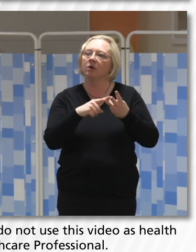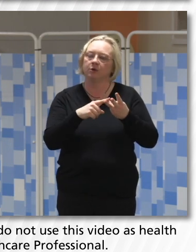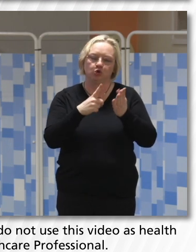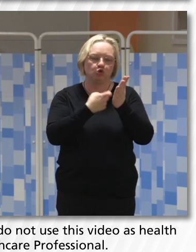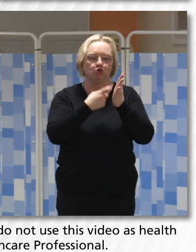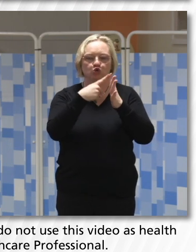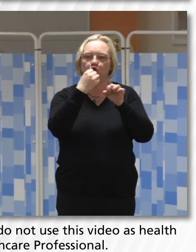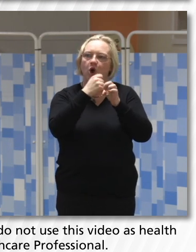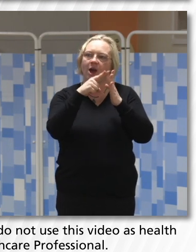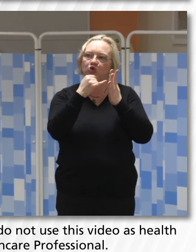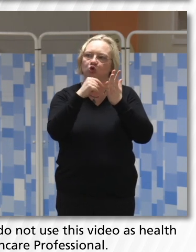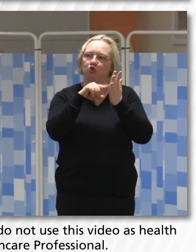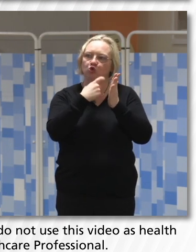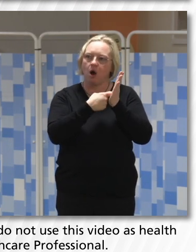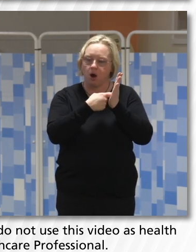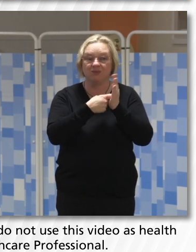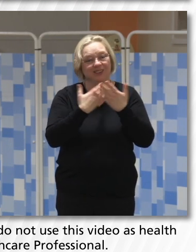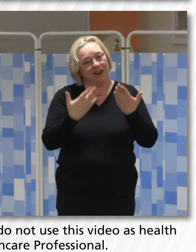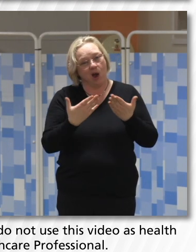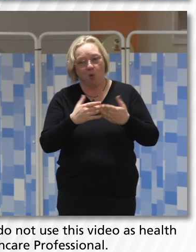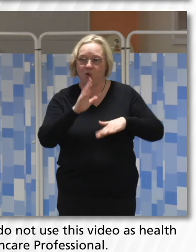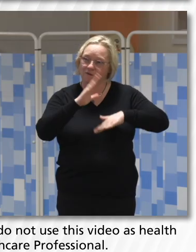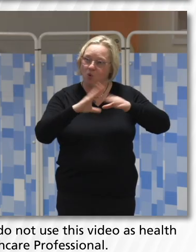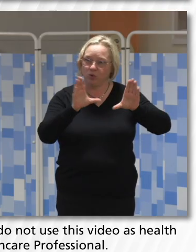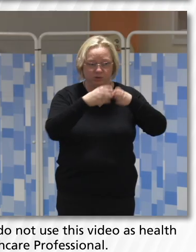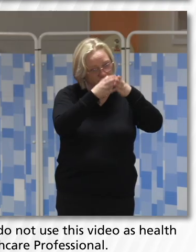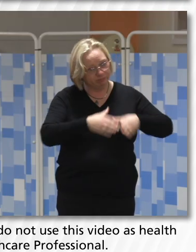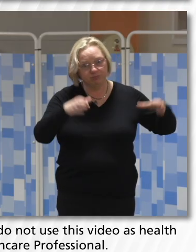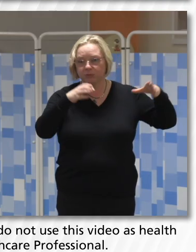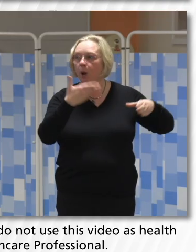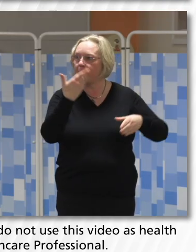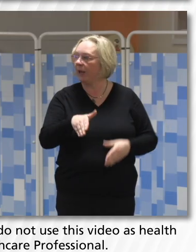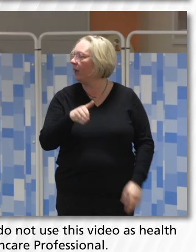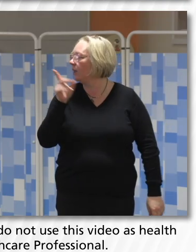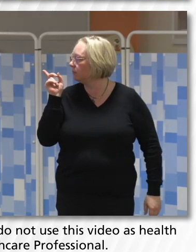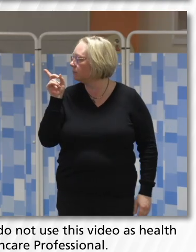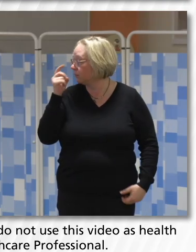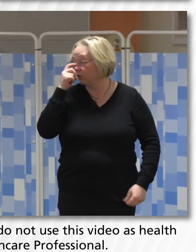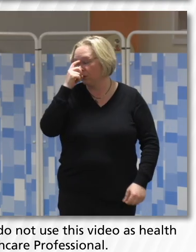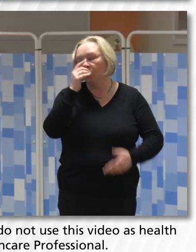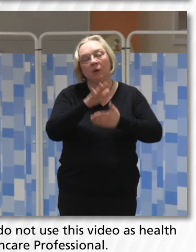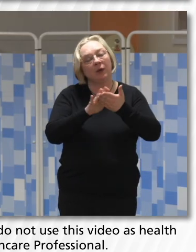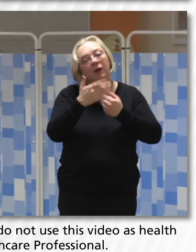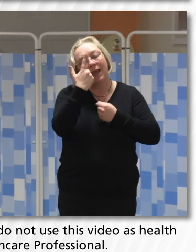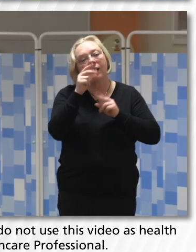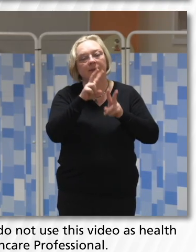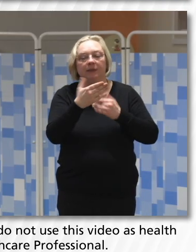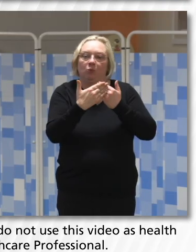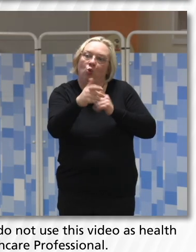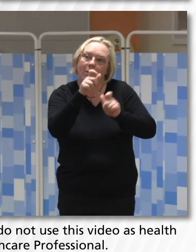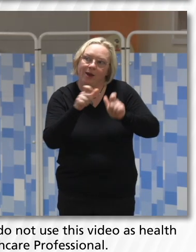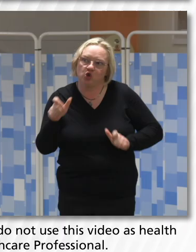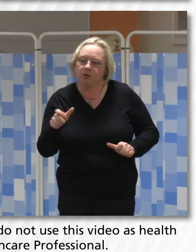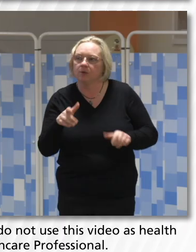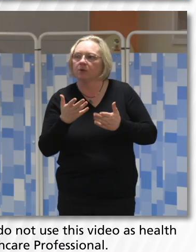a full team involved, which enables us to see more patients. It increases patient capacity. But what it has done,